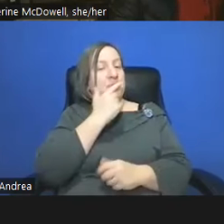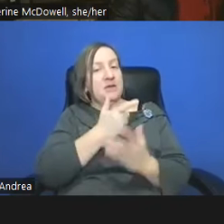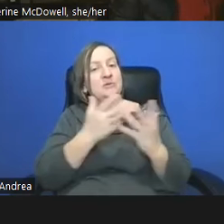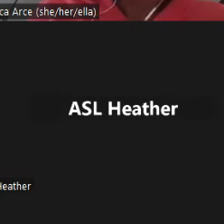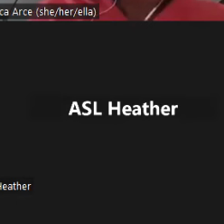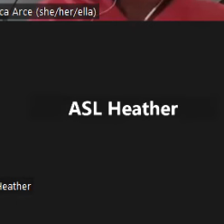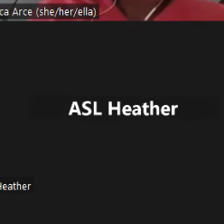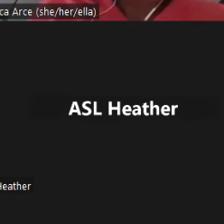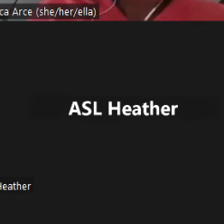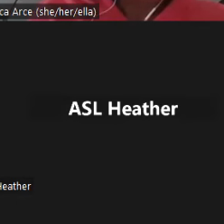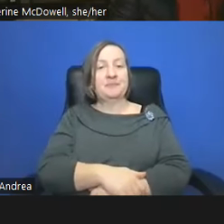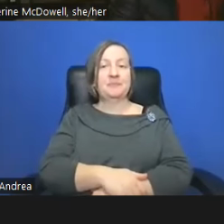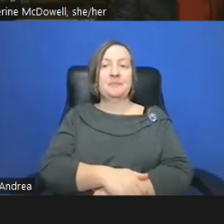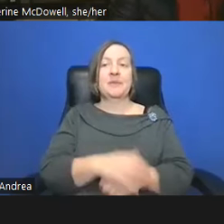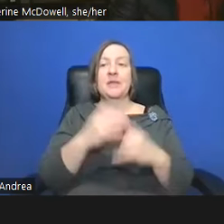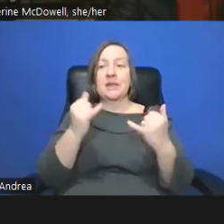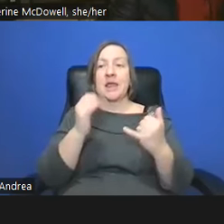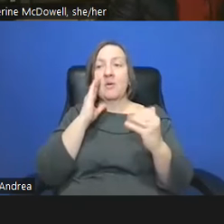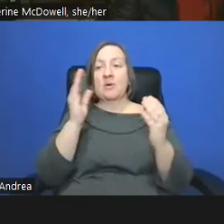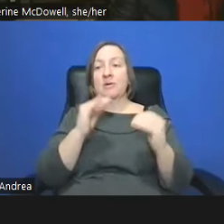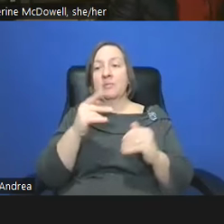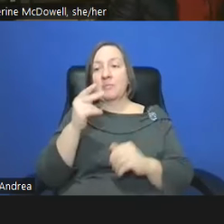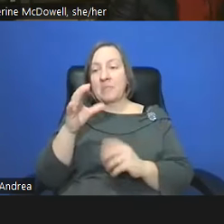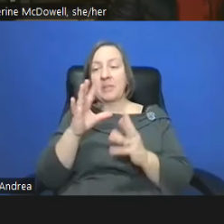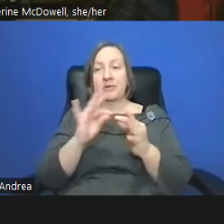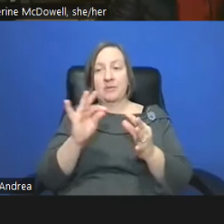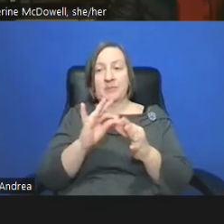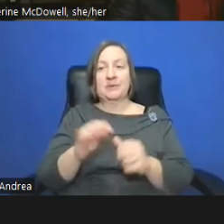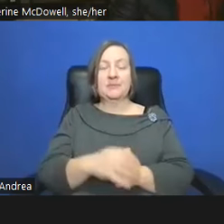staff. We're now going to go to public comment.